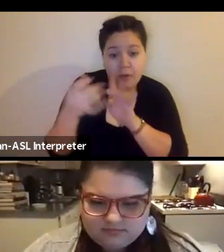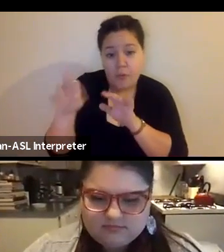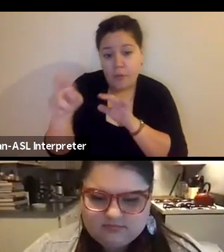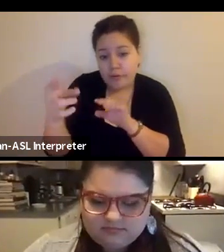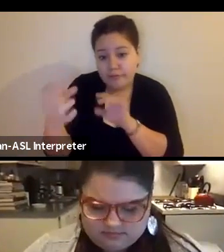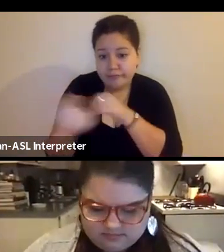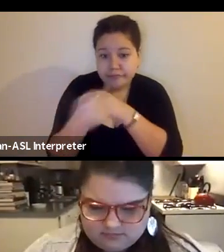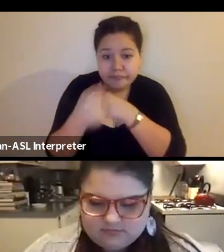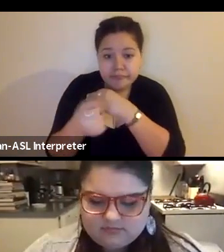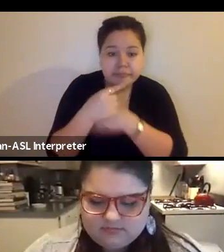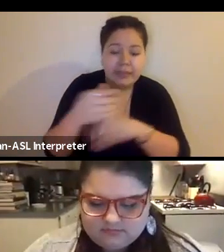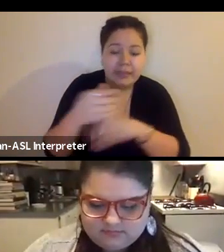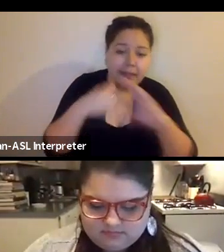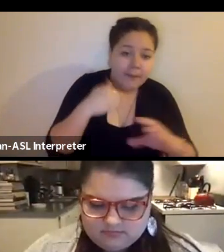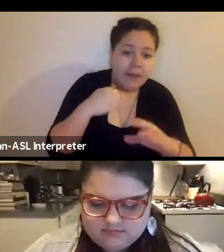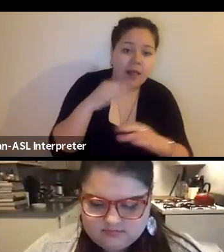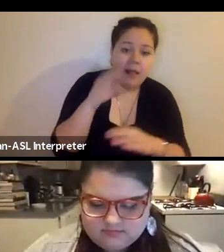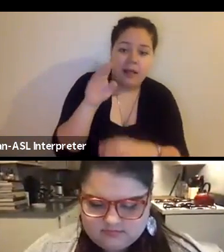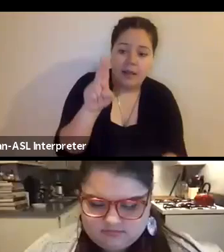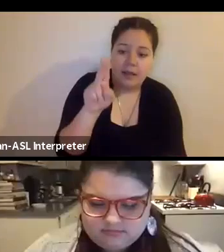that's by email at